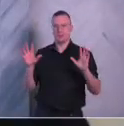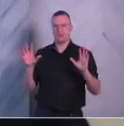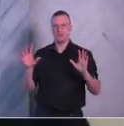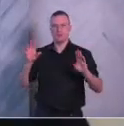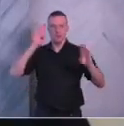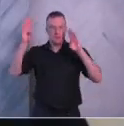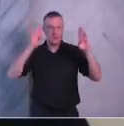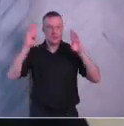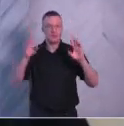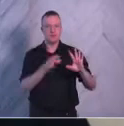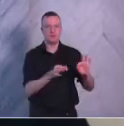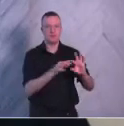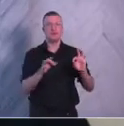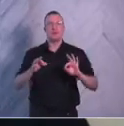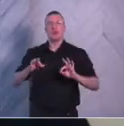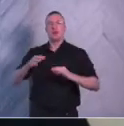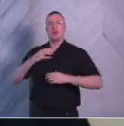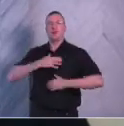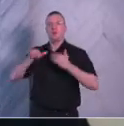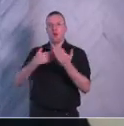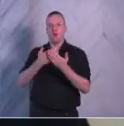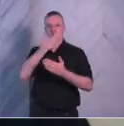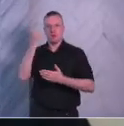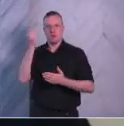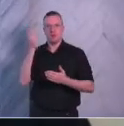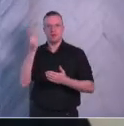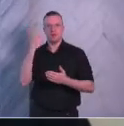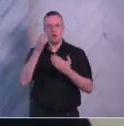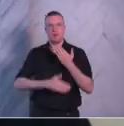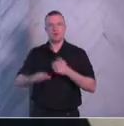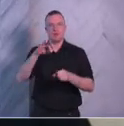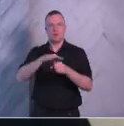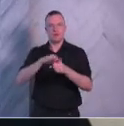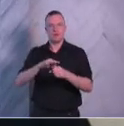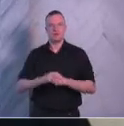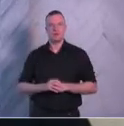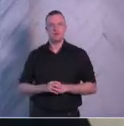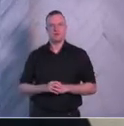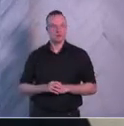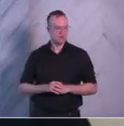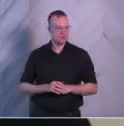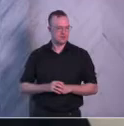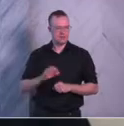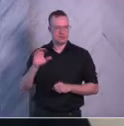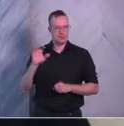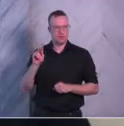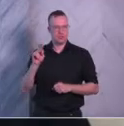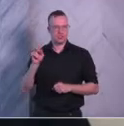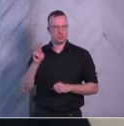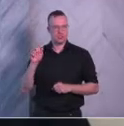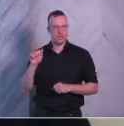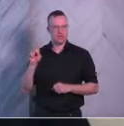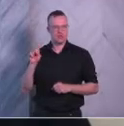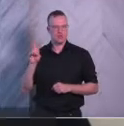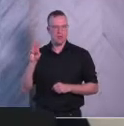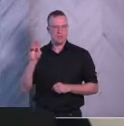everyone, and wish you all the best for Not the the second coming slide. elections. Just the first. I'm Charan Krishnaswamy, representing India-Canada Association